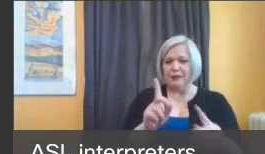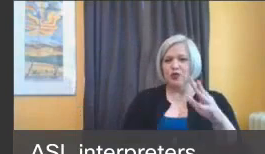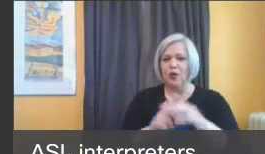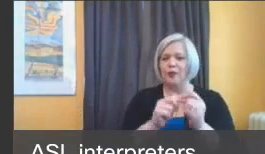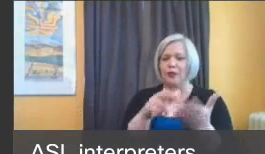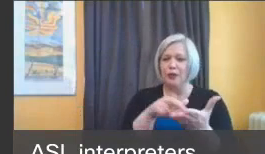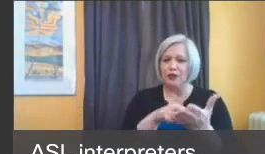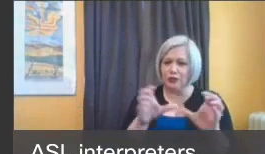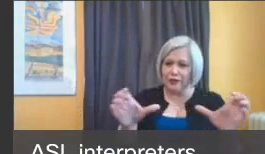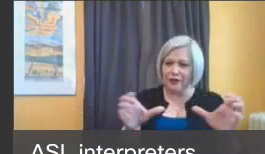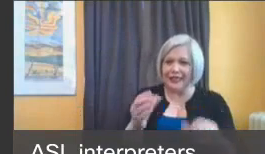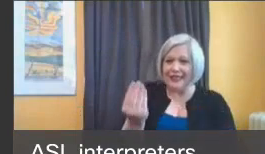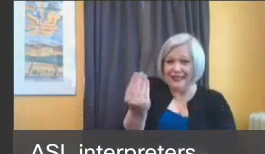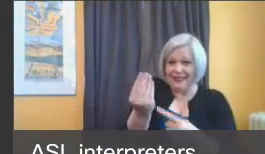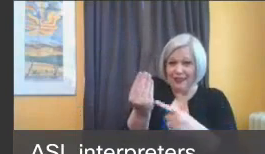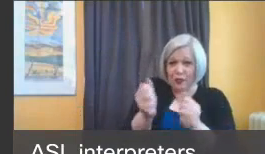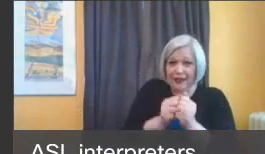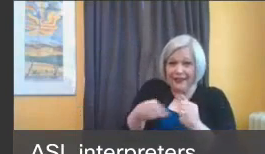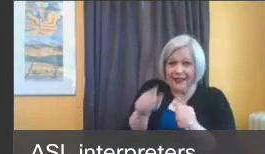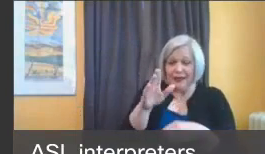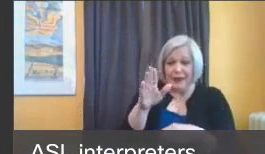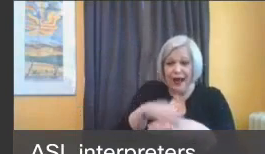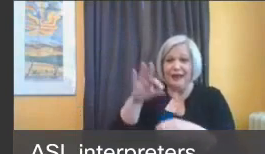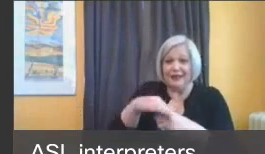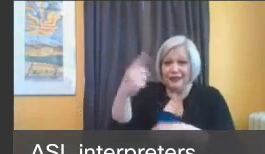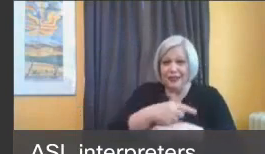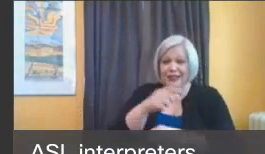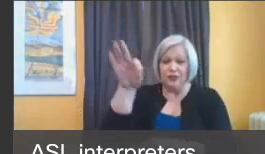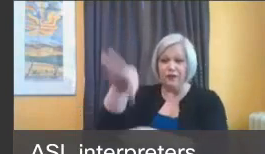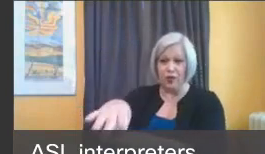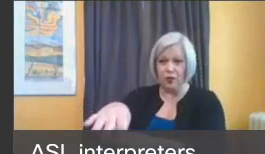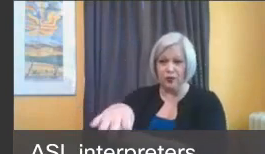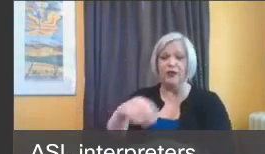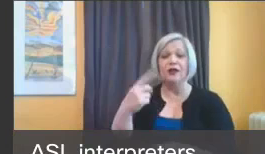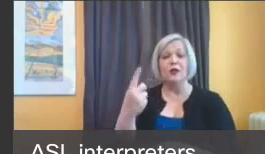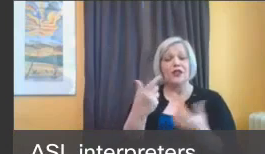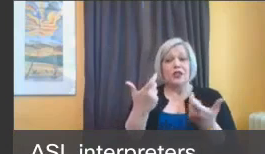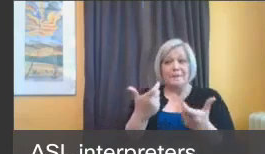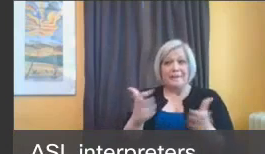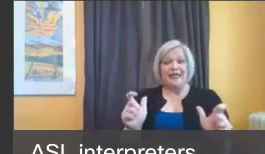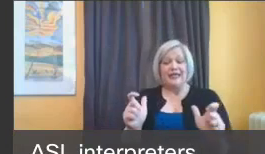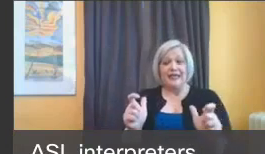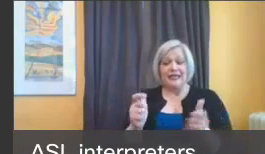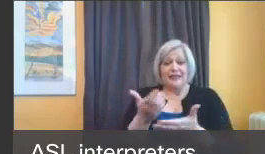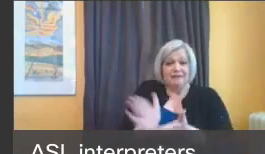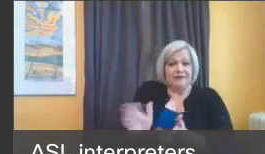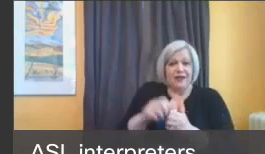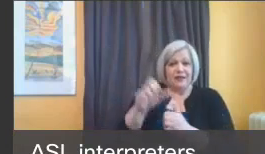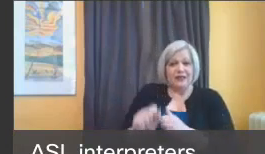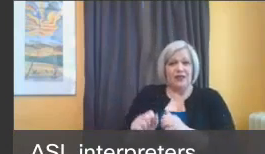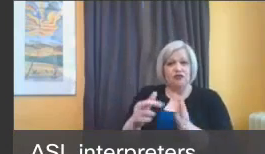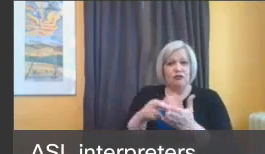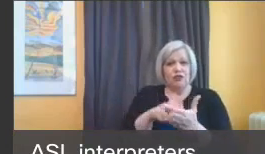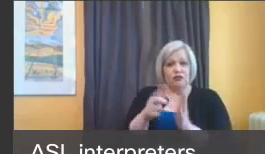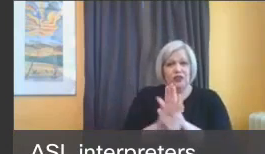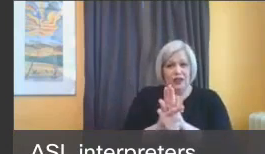registration certificate in hand on election day to cast a ballot. One of the key disenfranchising features of Southern registration laws were